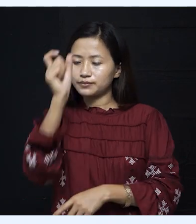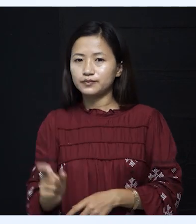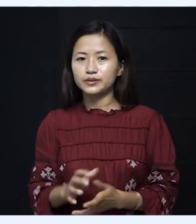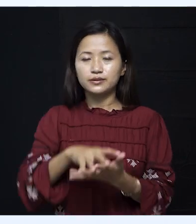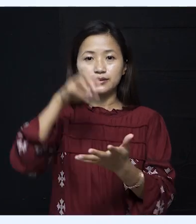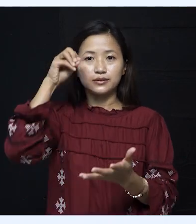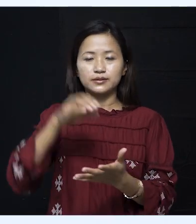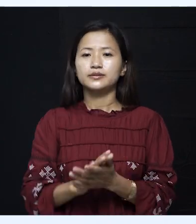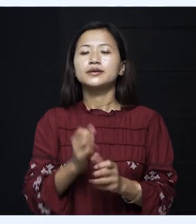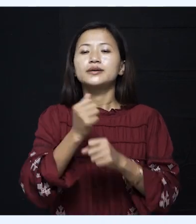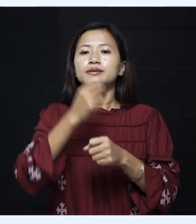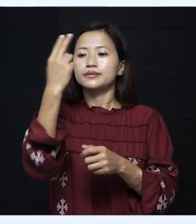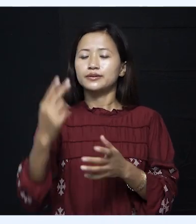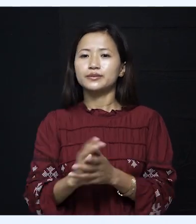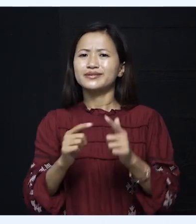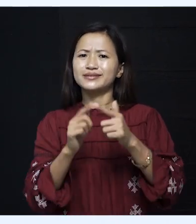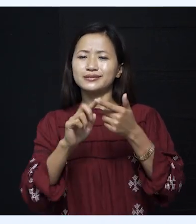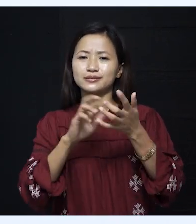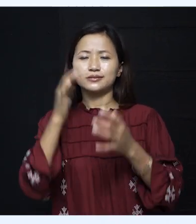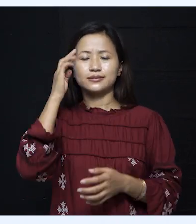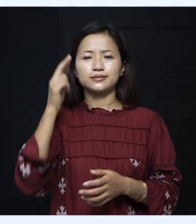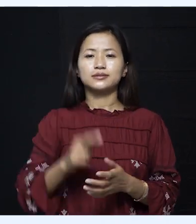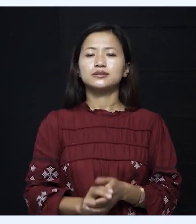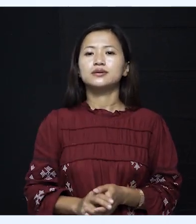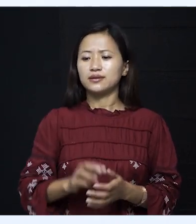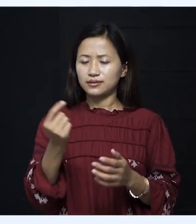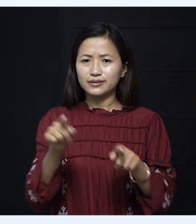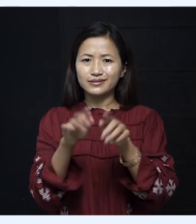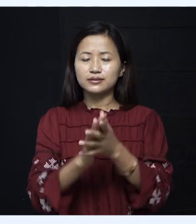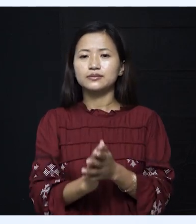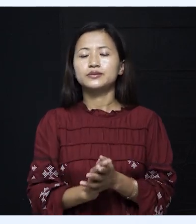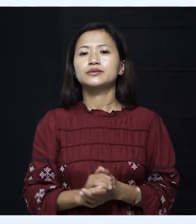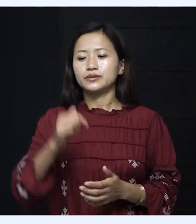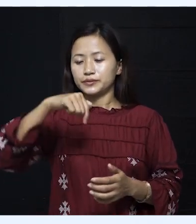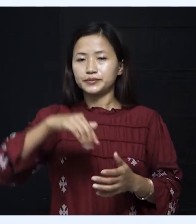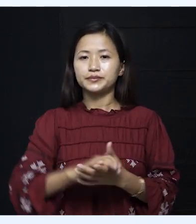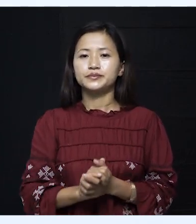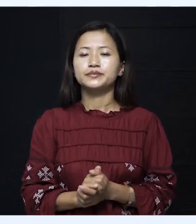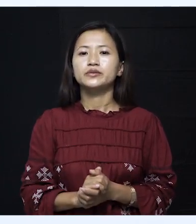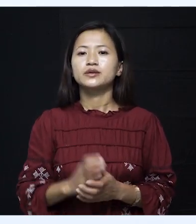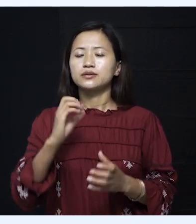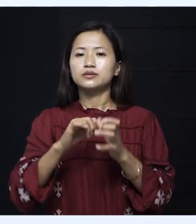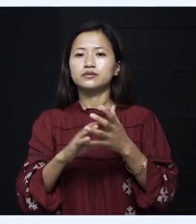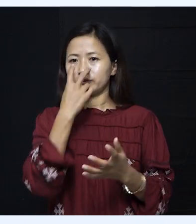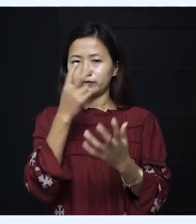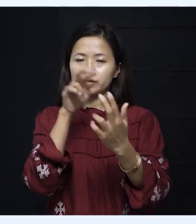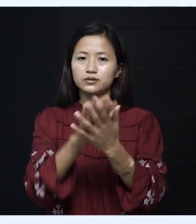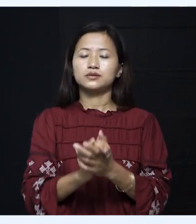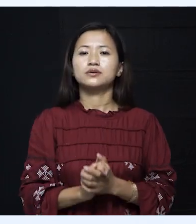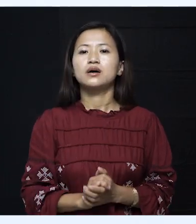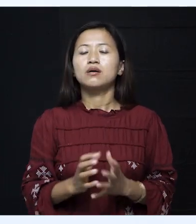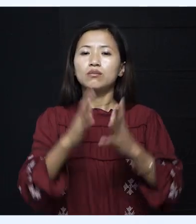is learning grammar tenses and likely to continue into the present. So in such kind of cases, when we are focusing, remember